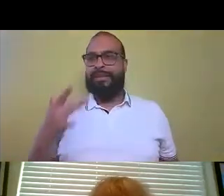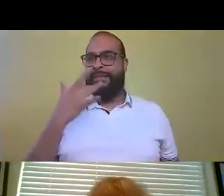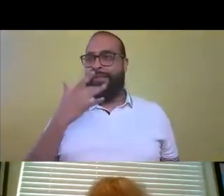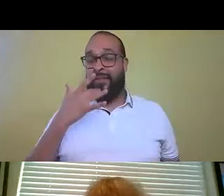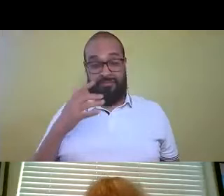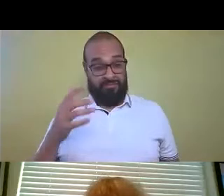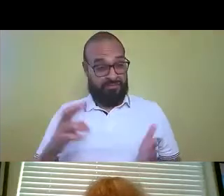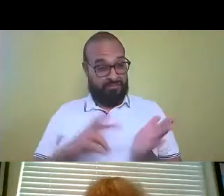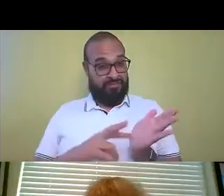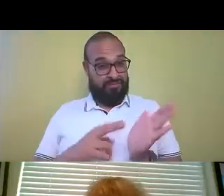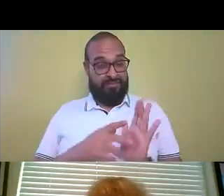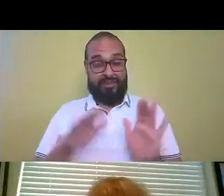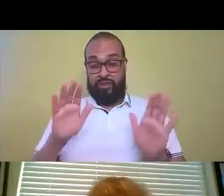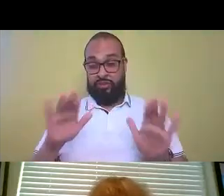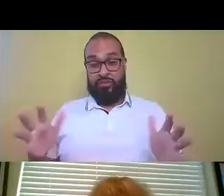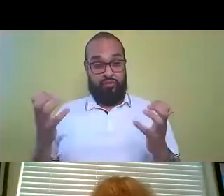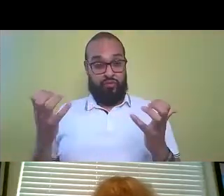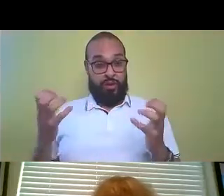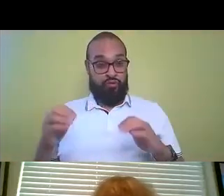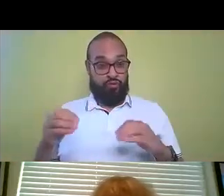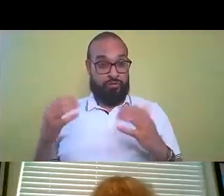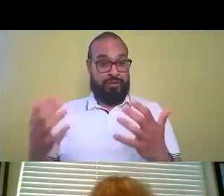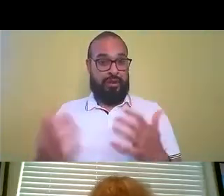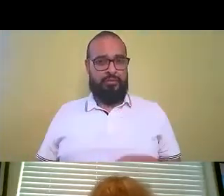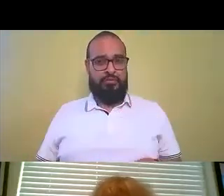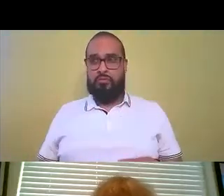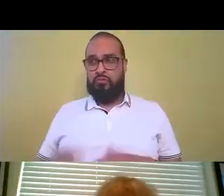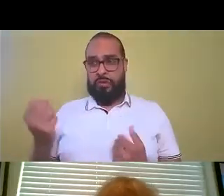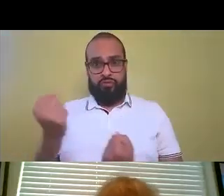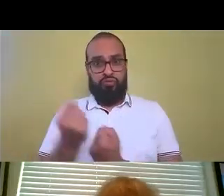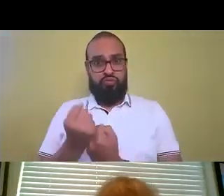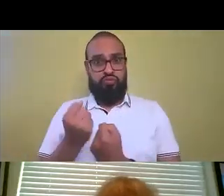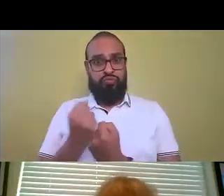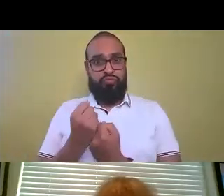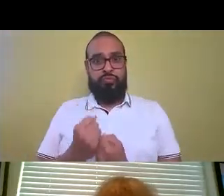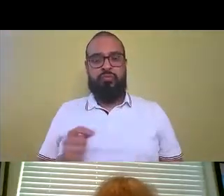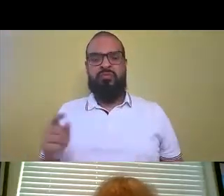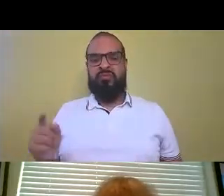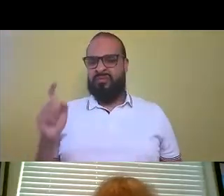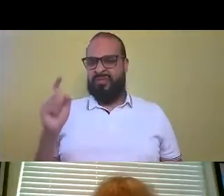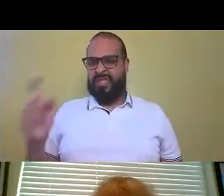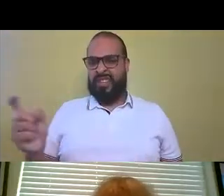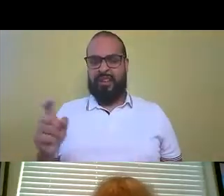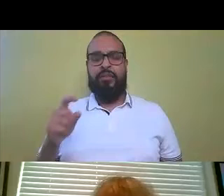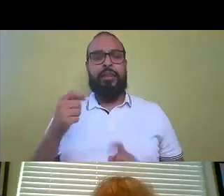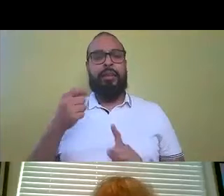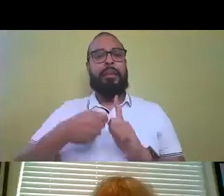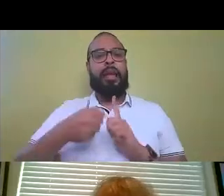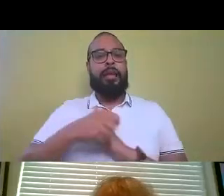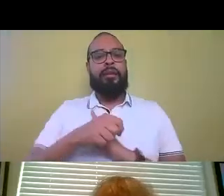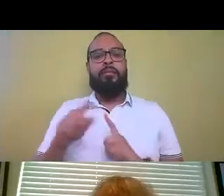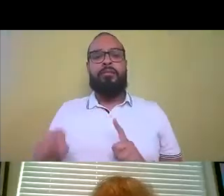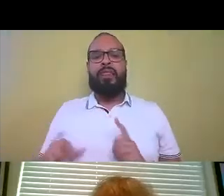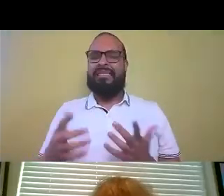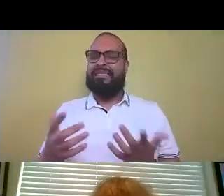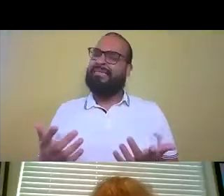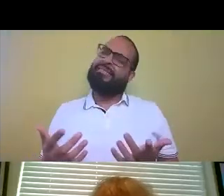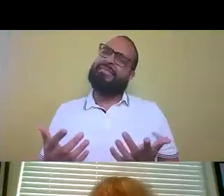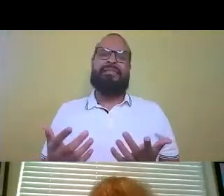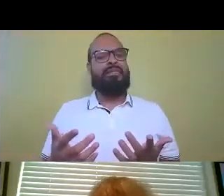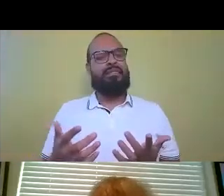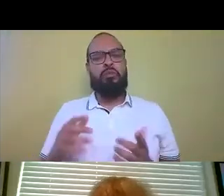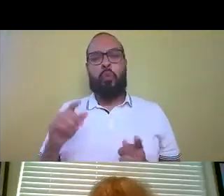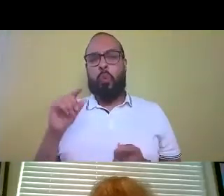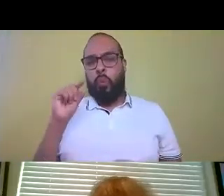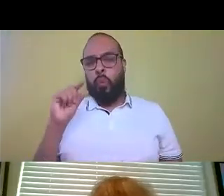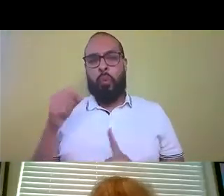child, if I'm trying to support my child's regulation, do I want to give my child a banana that really is giving minimal feedback when we